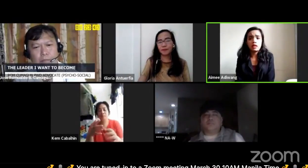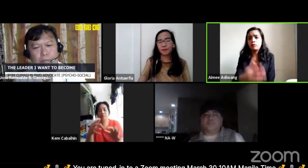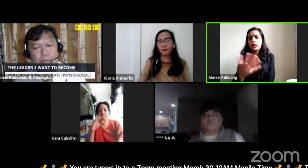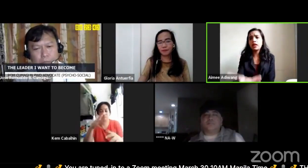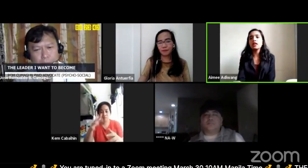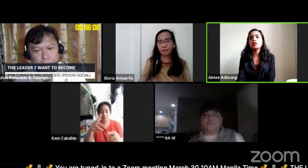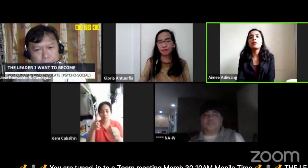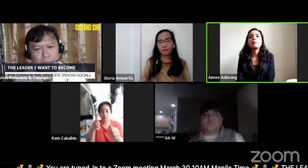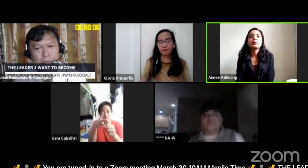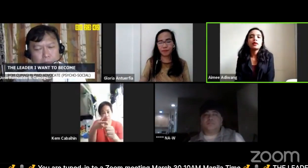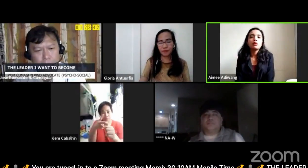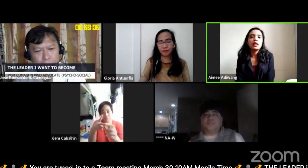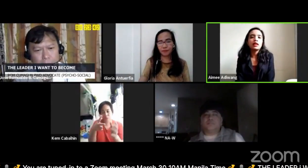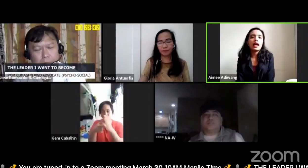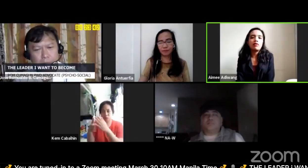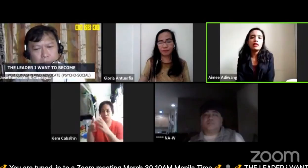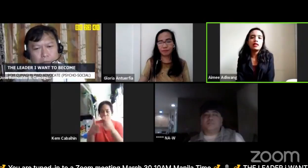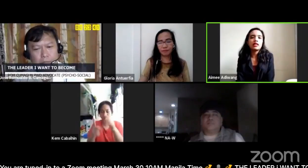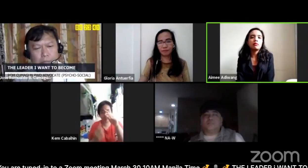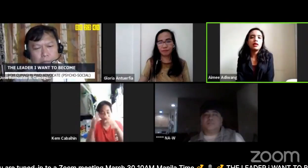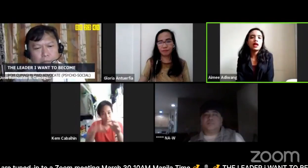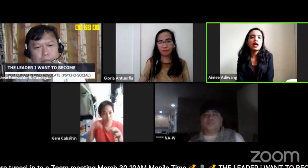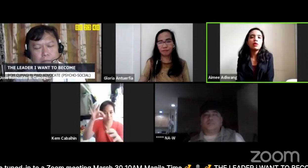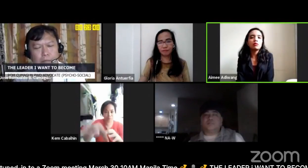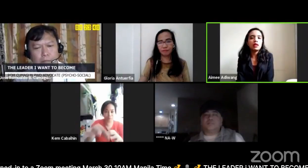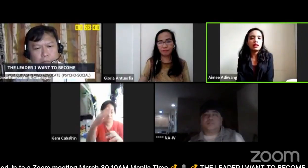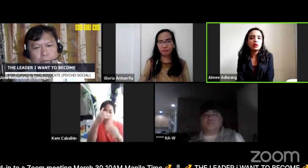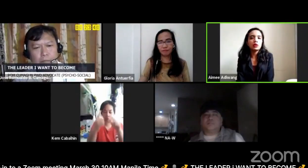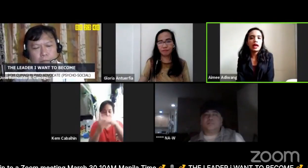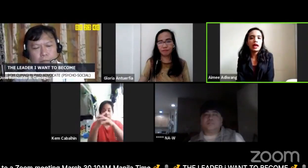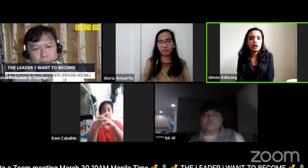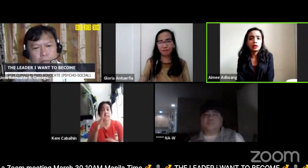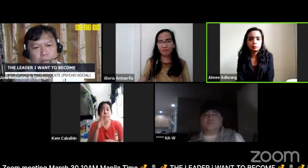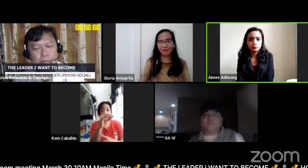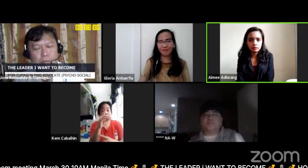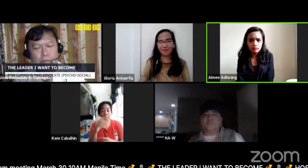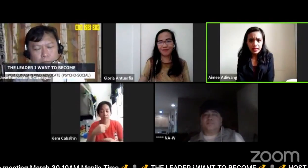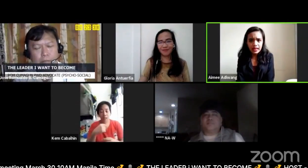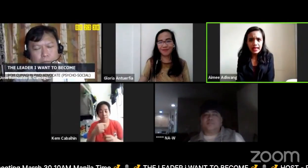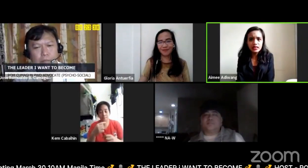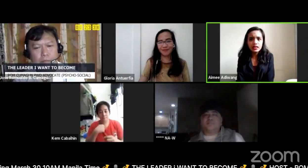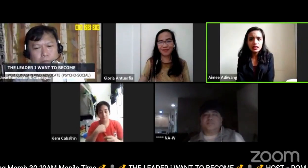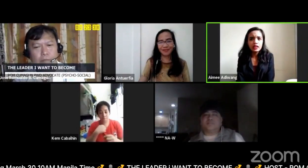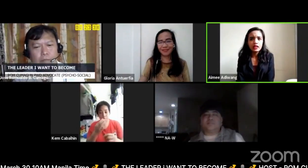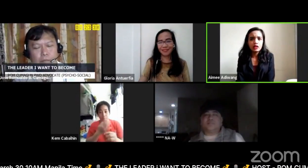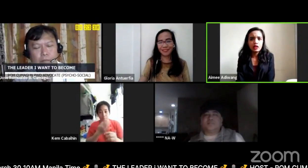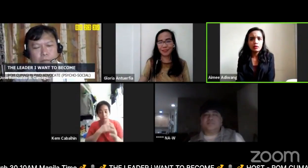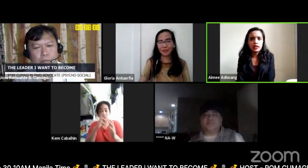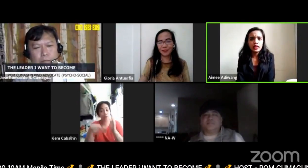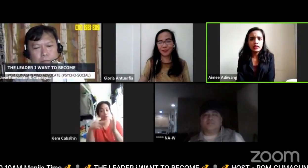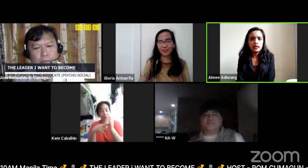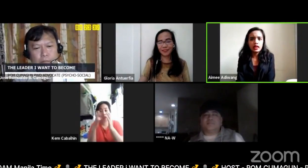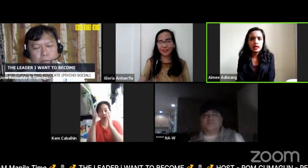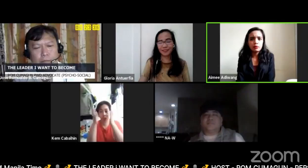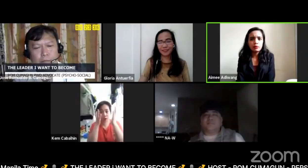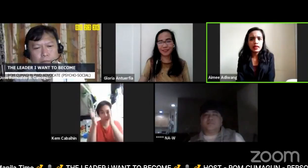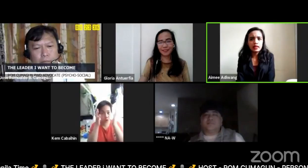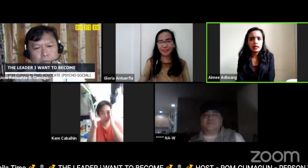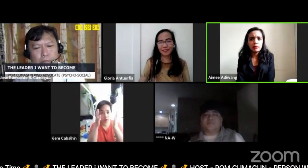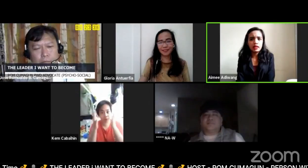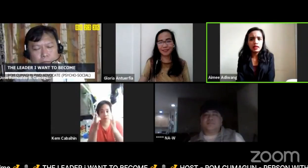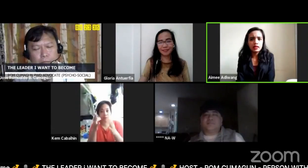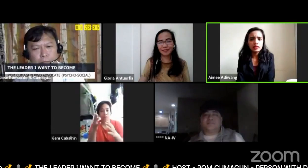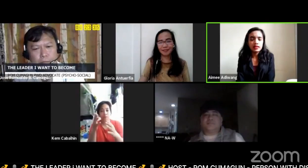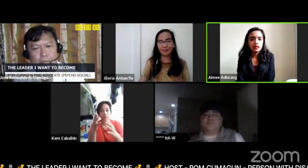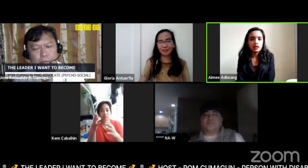to be positive. Parang ito, we are having this seminar, we're meeting together. And ang